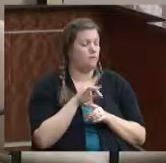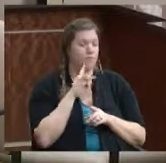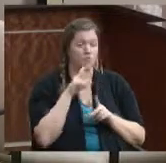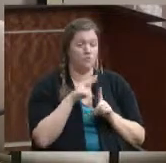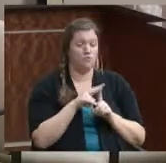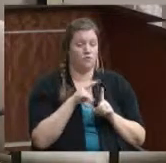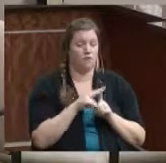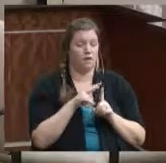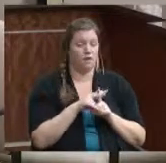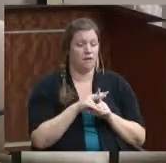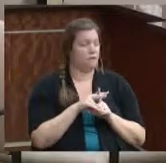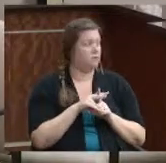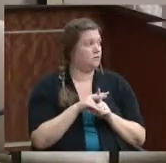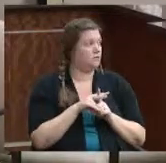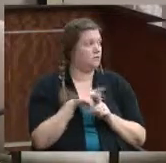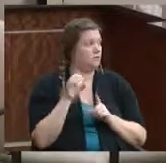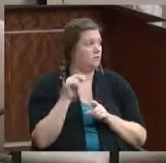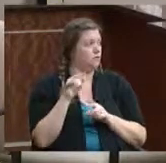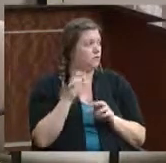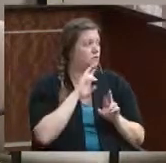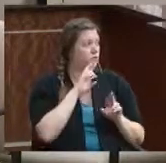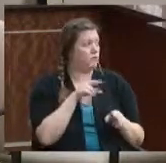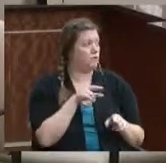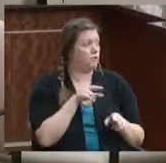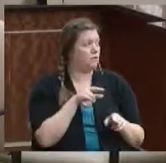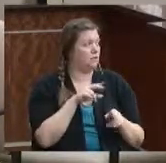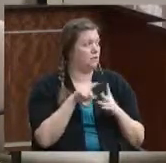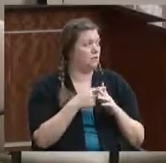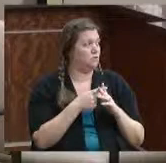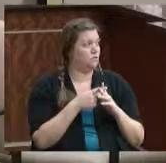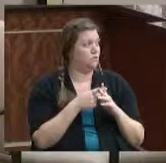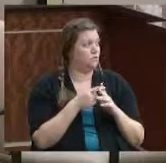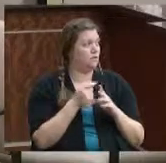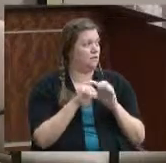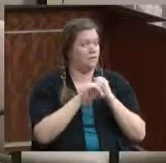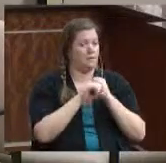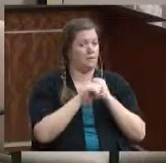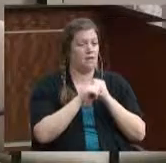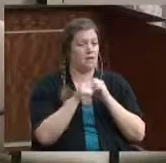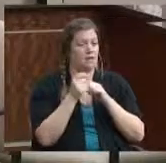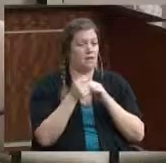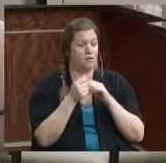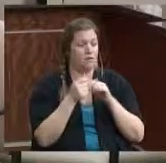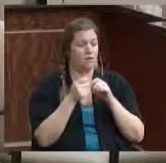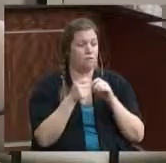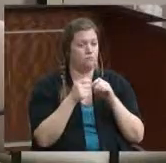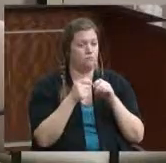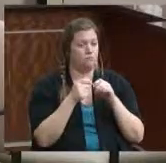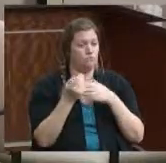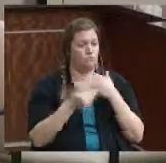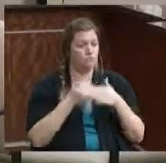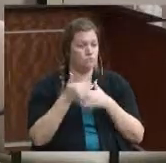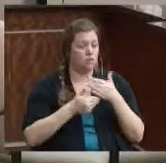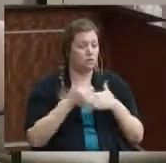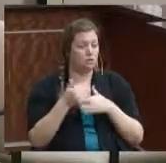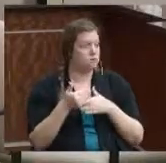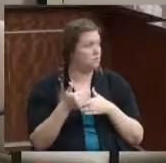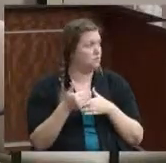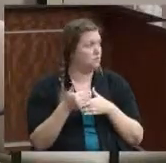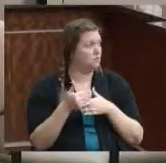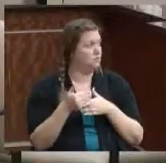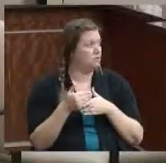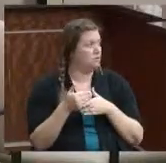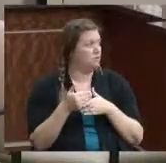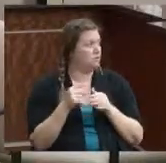an initial financial disclosure report when he starts the campaign process. I just wanted to make the process, I guess, amenable to